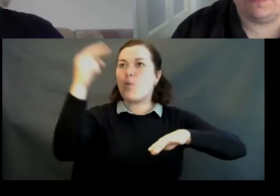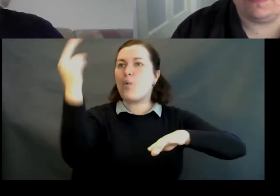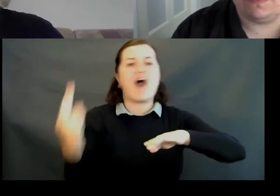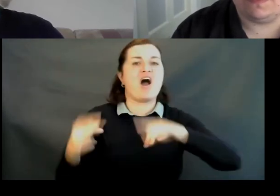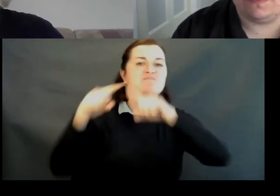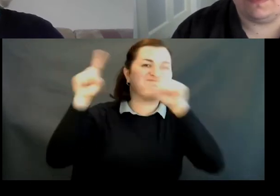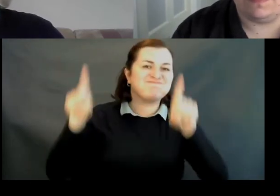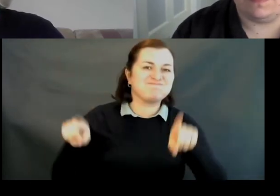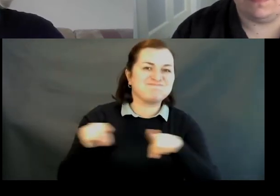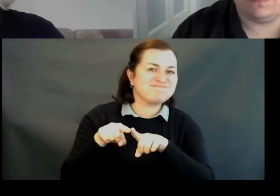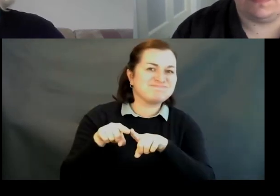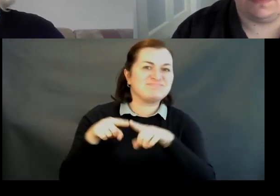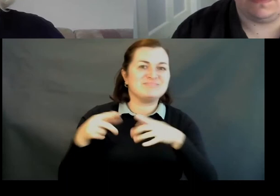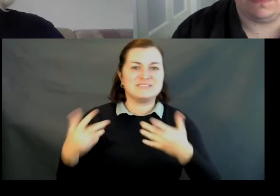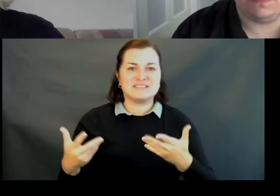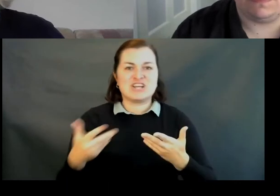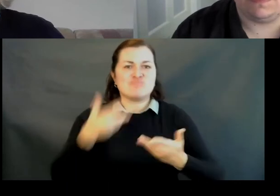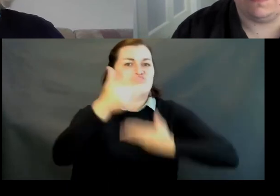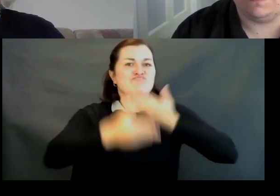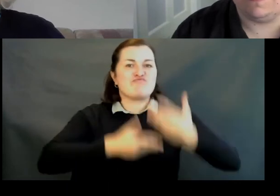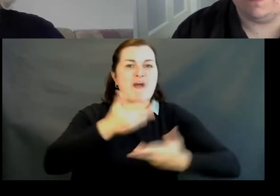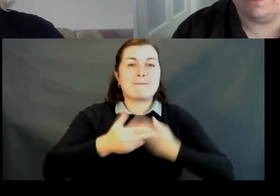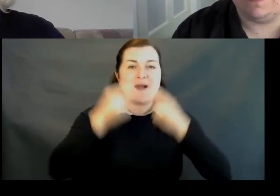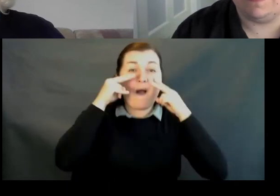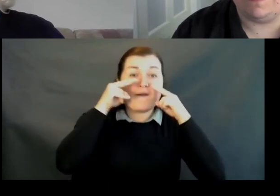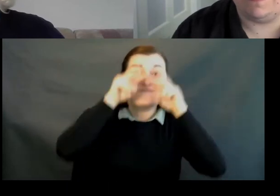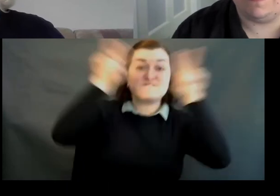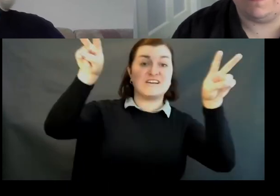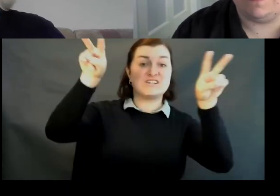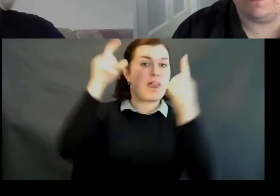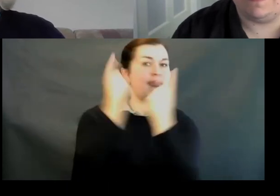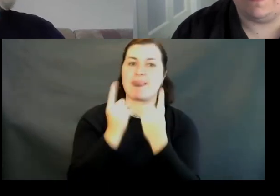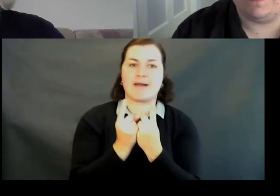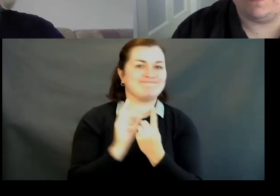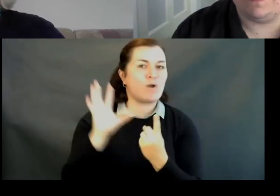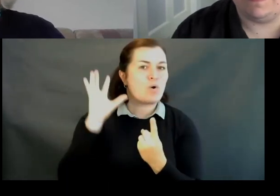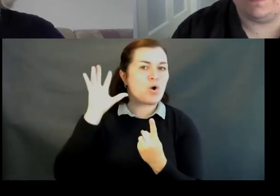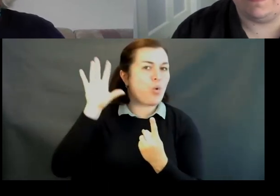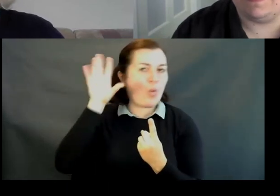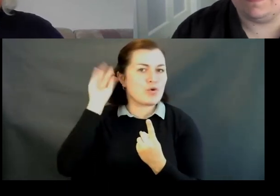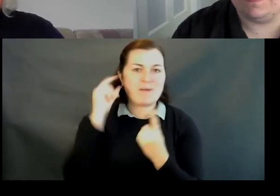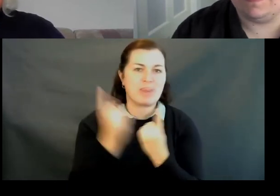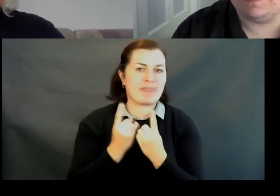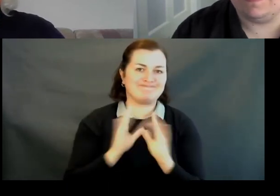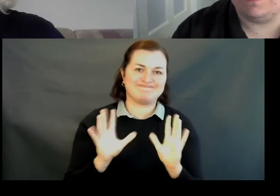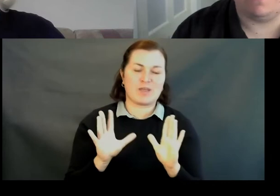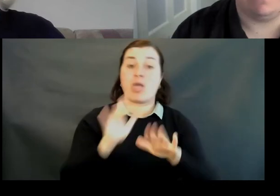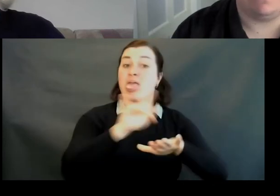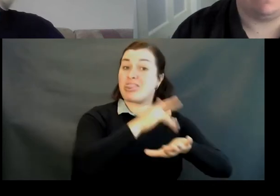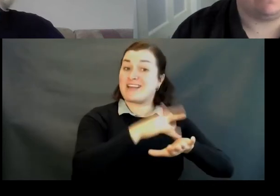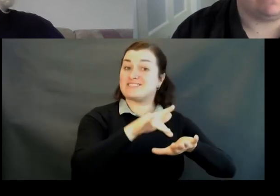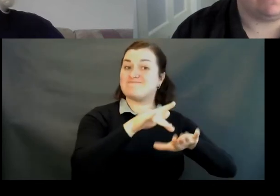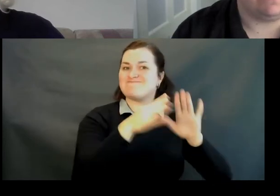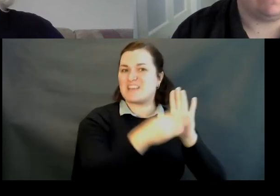to render in a visual format rather than an audible format. So in a theatre, it might be a fight scene,